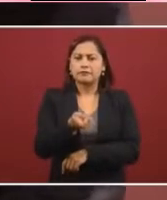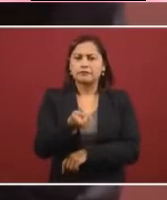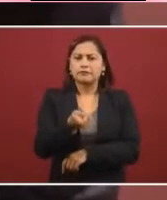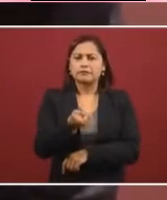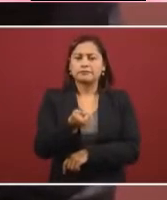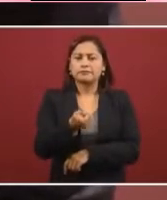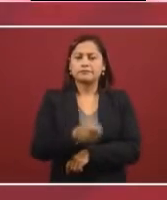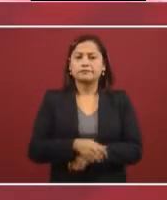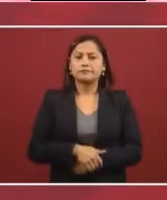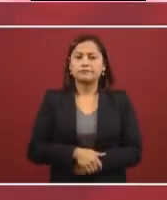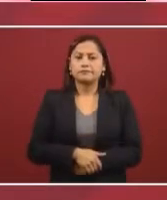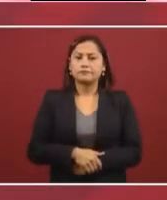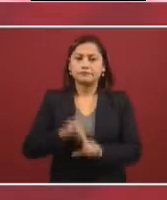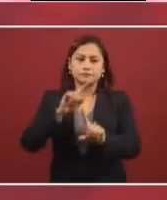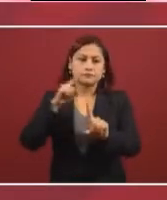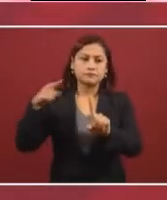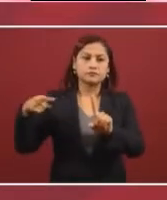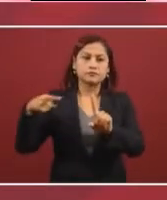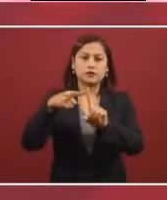taking away